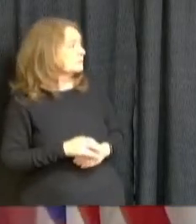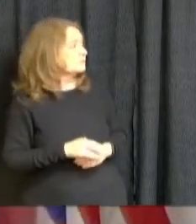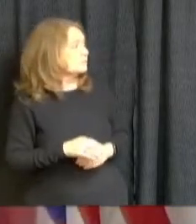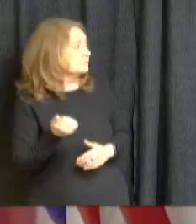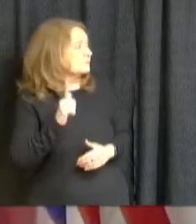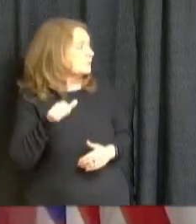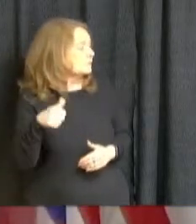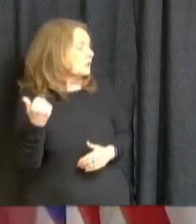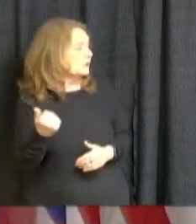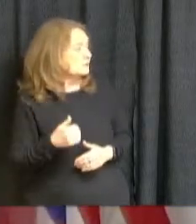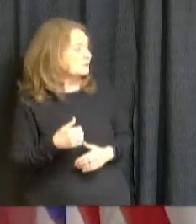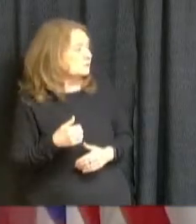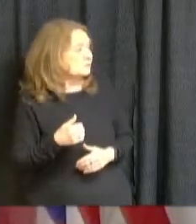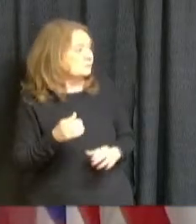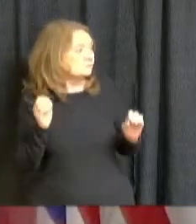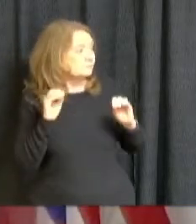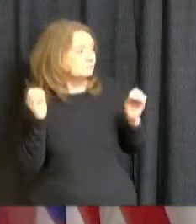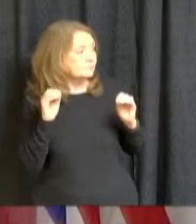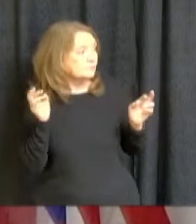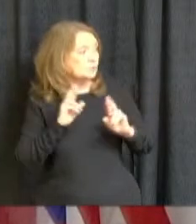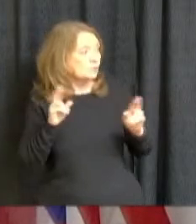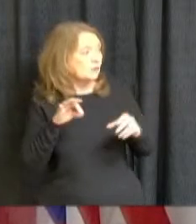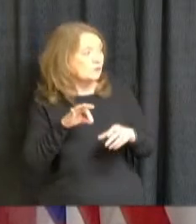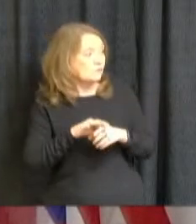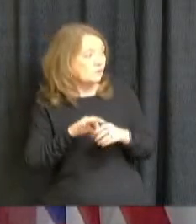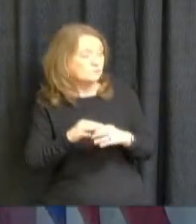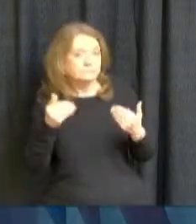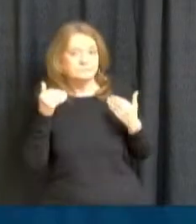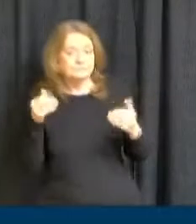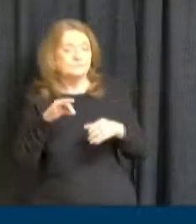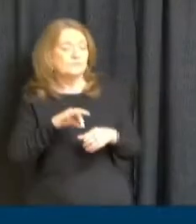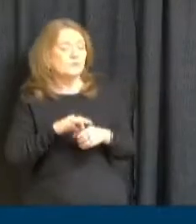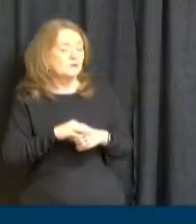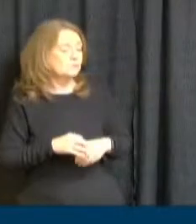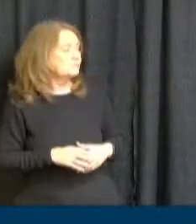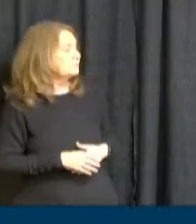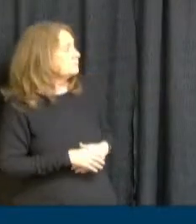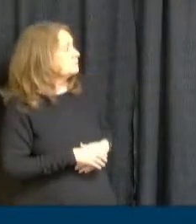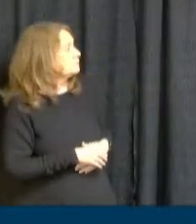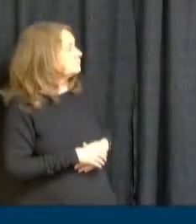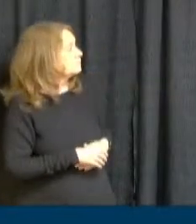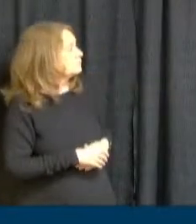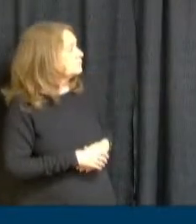Anyone else? Seeing none, hearing none, are you ready to vote? All members, please cast your vote.